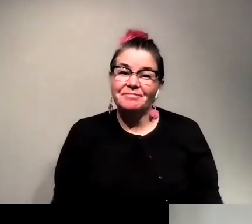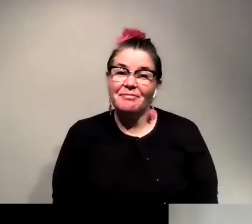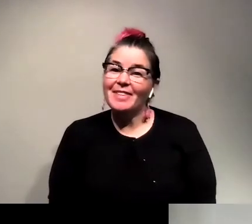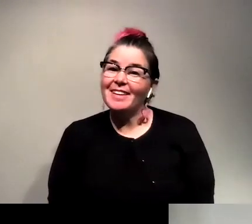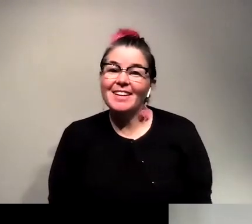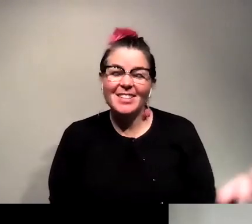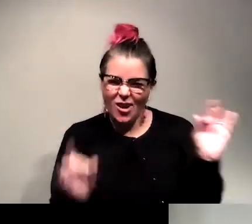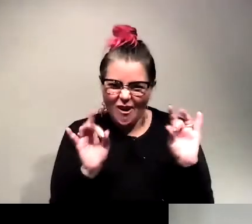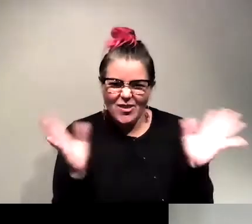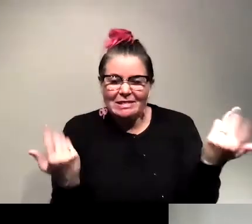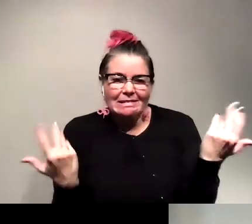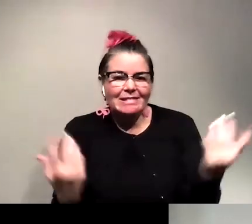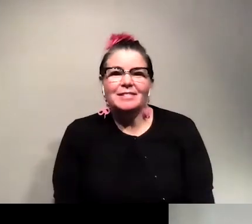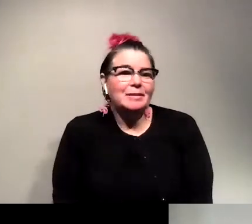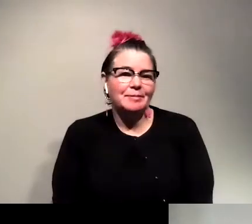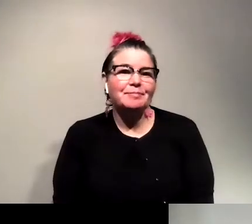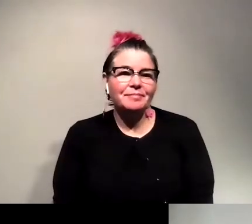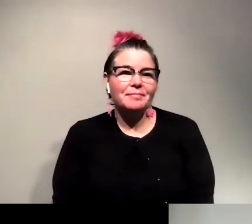which is terrible. But yeah.